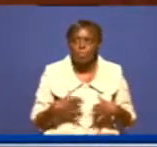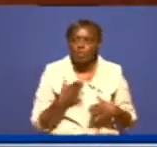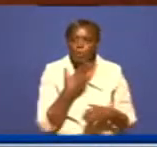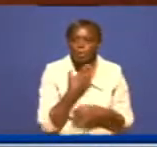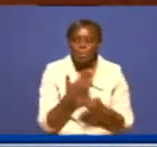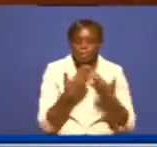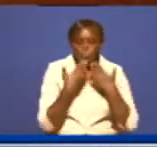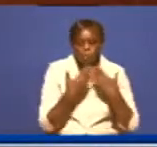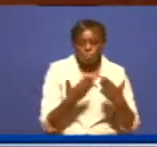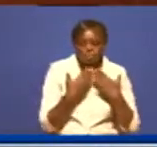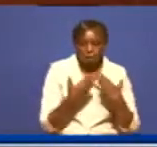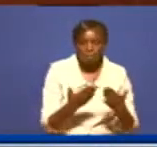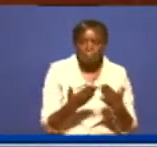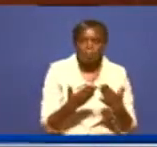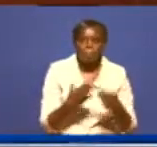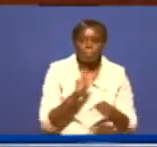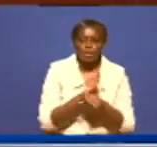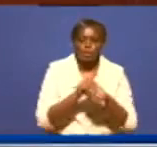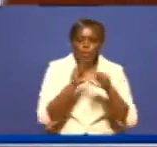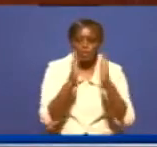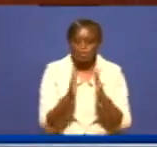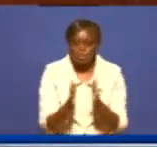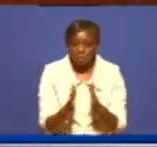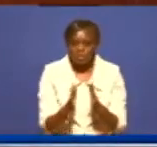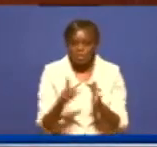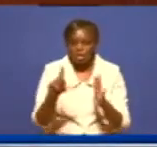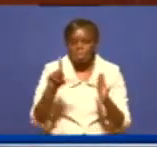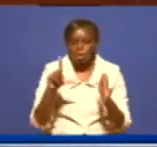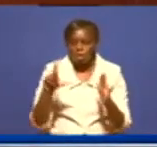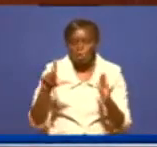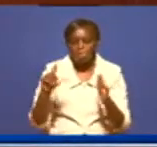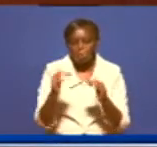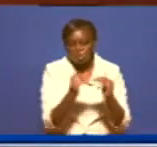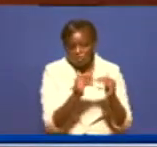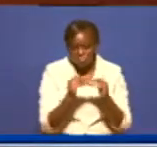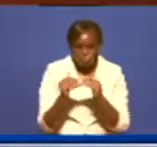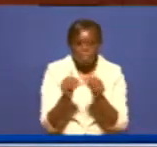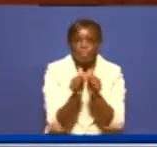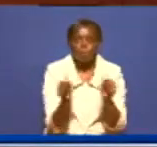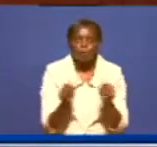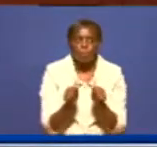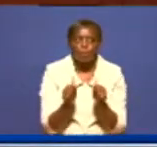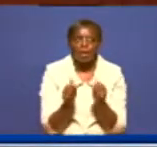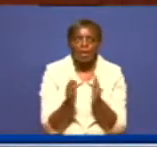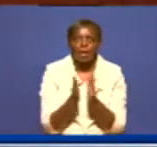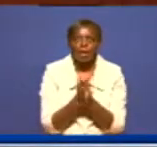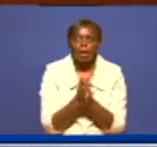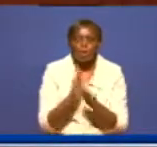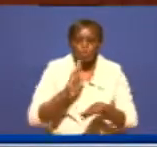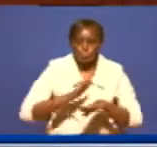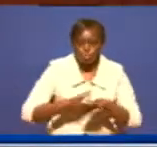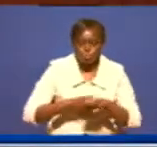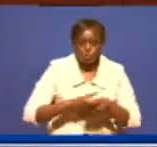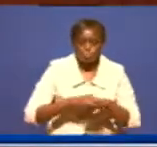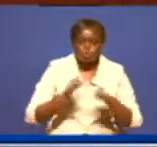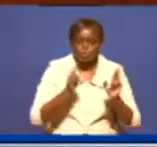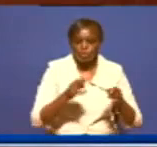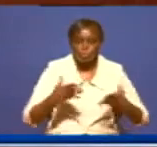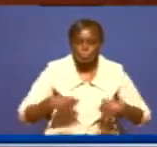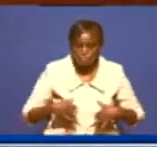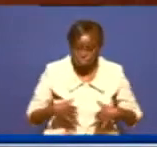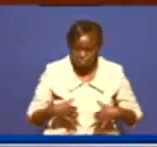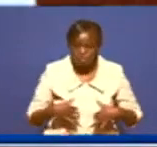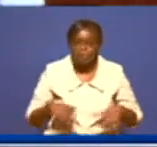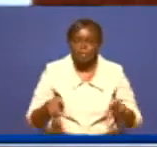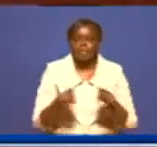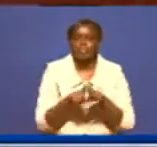thank the Majority Leader. This law looks very fair to the hustlers, and it looks very good for the hustler nation, and also